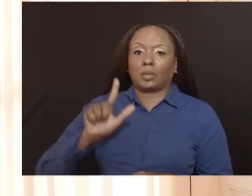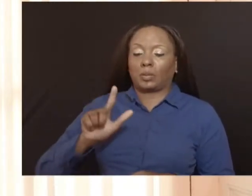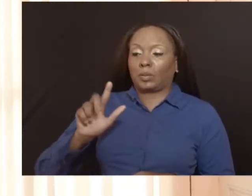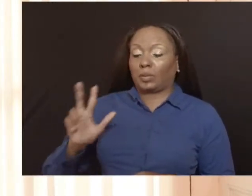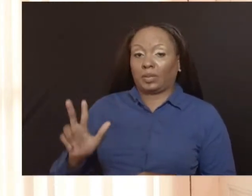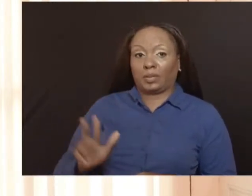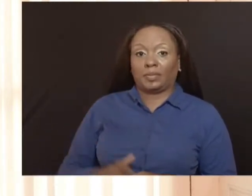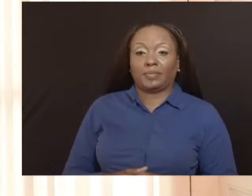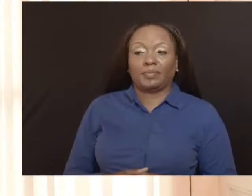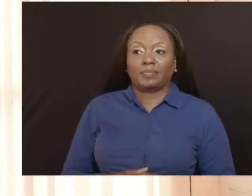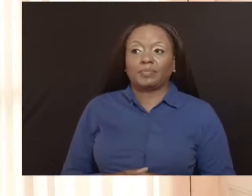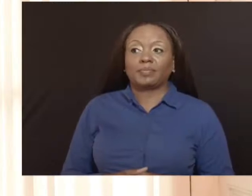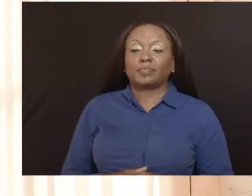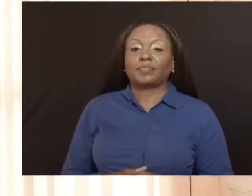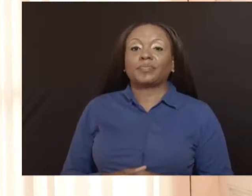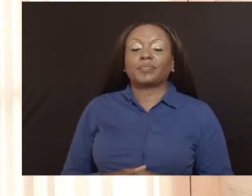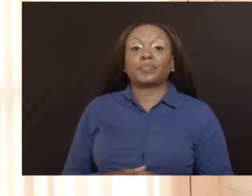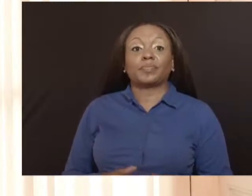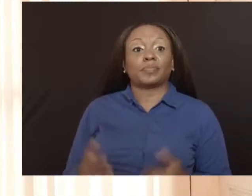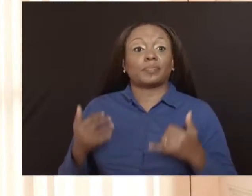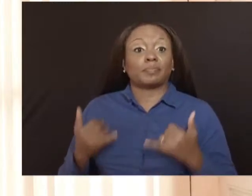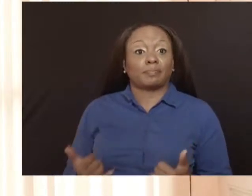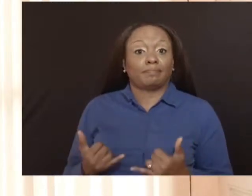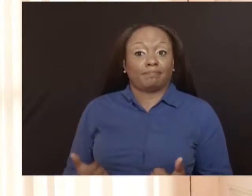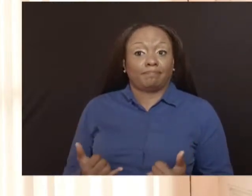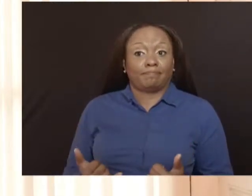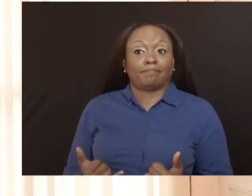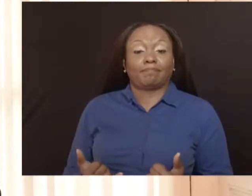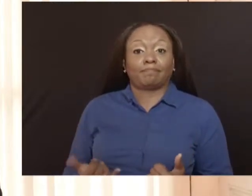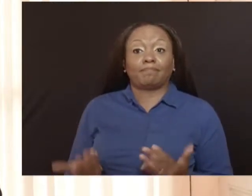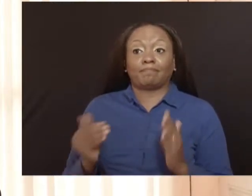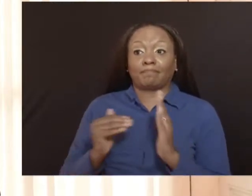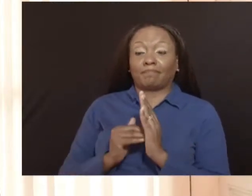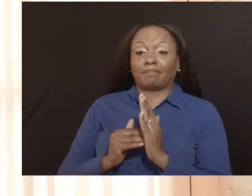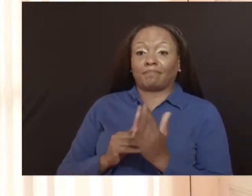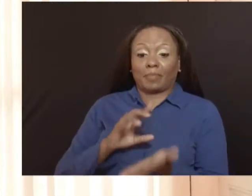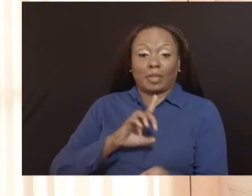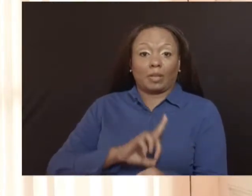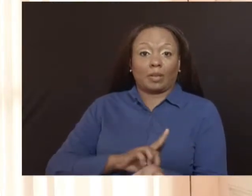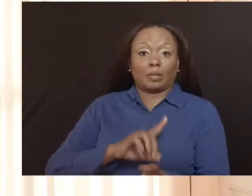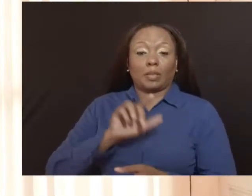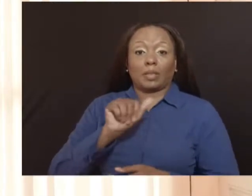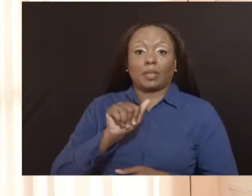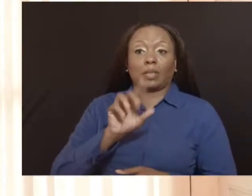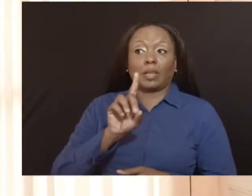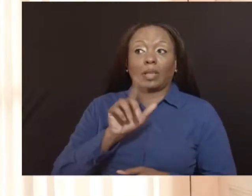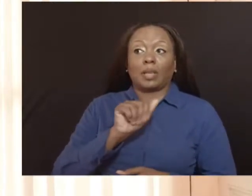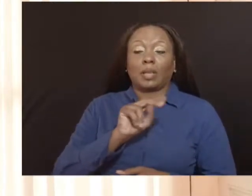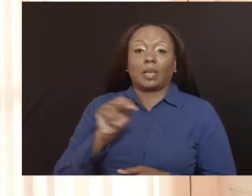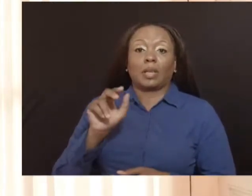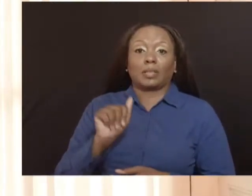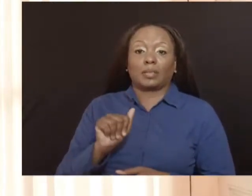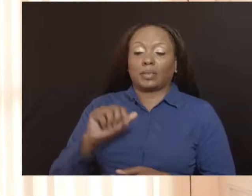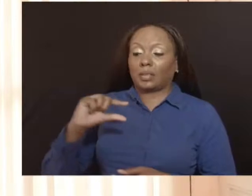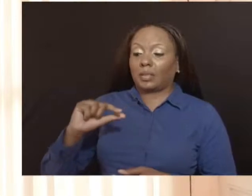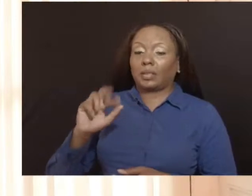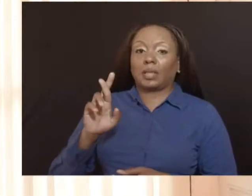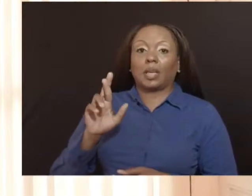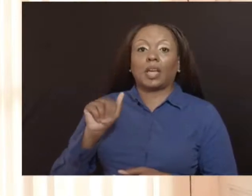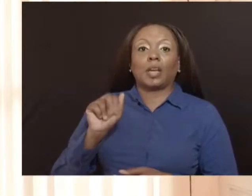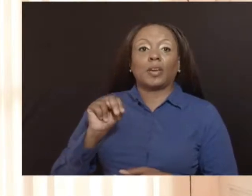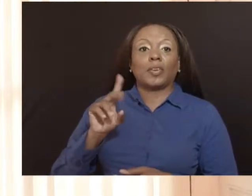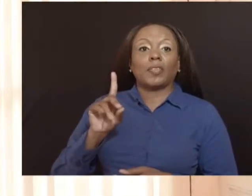256-1023. With us today we have, again, Dr. Adanna Grandison. Dr. Grandison has